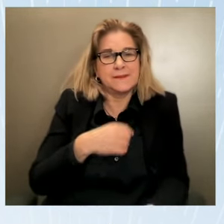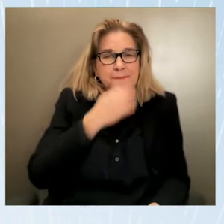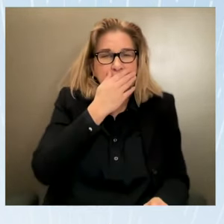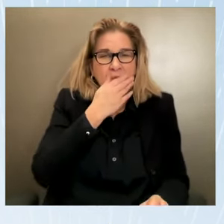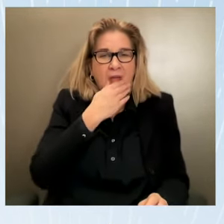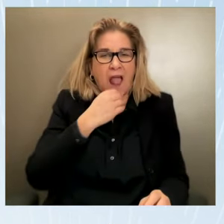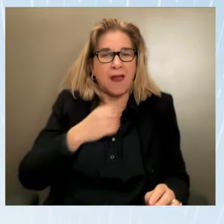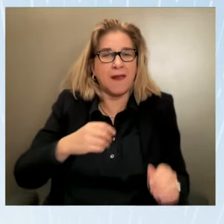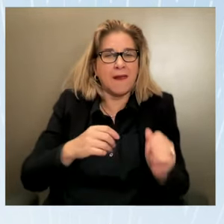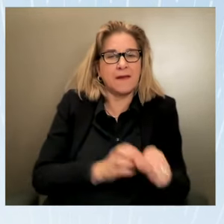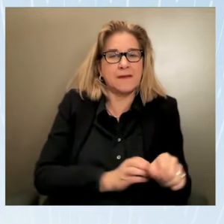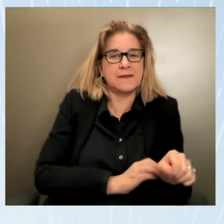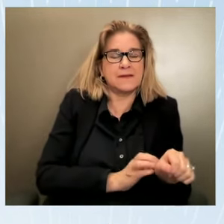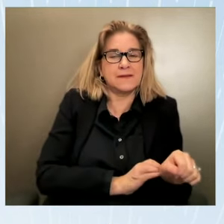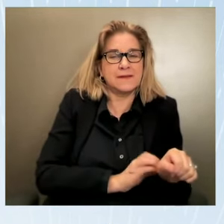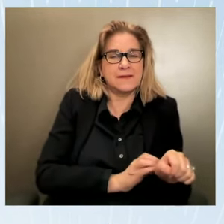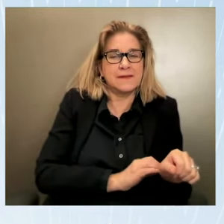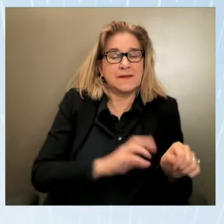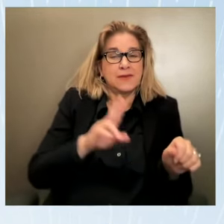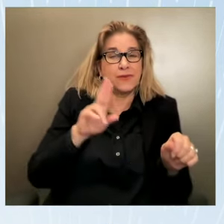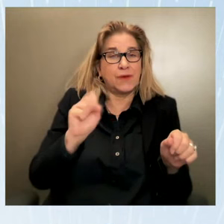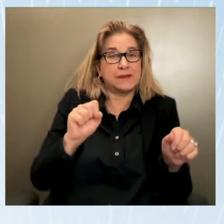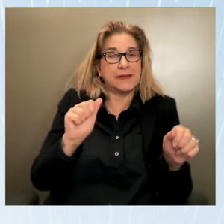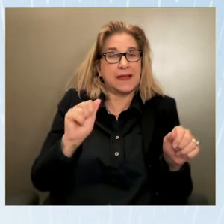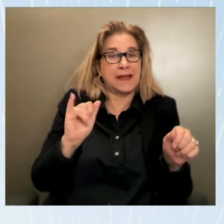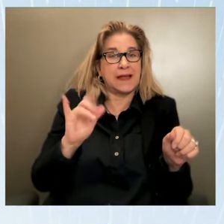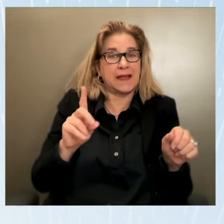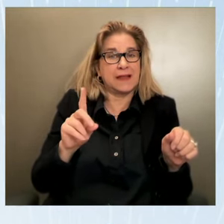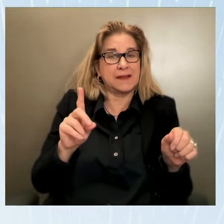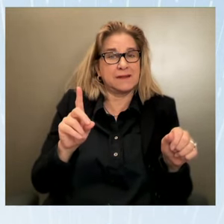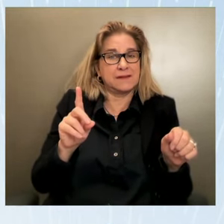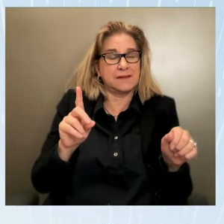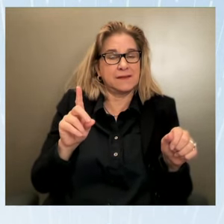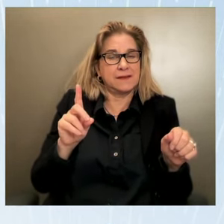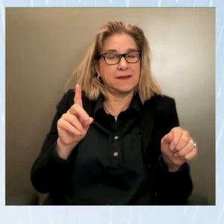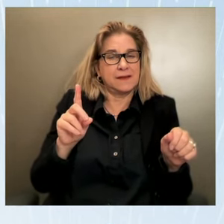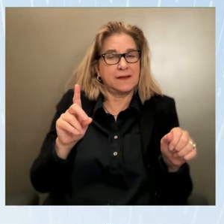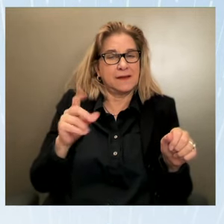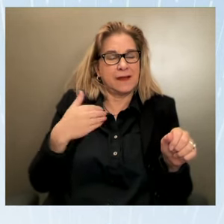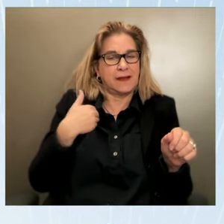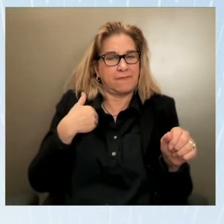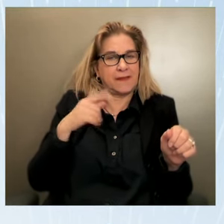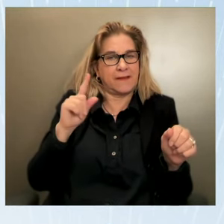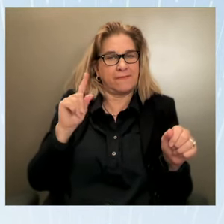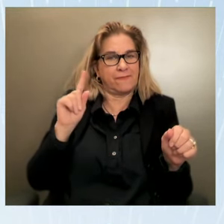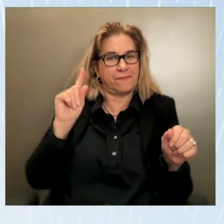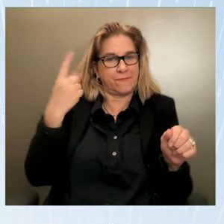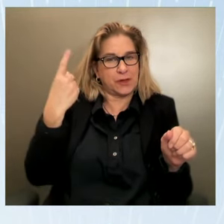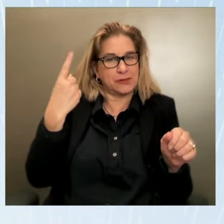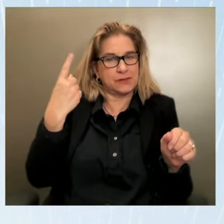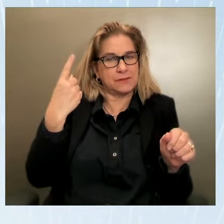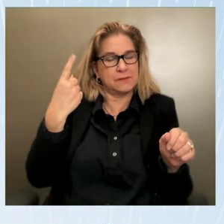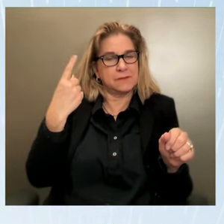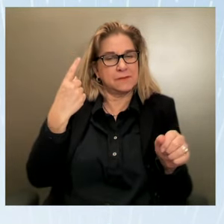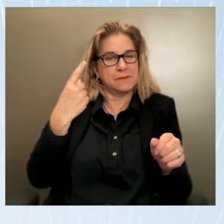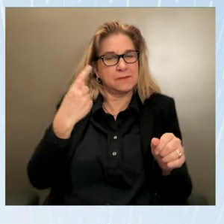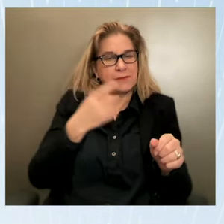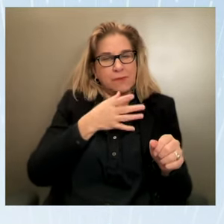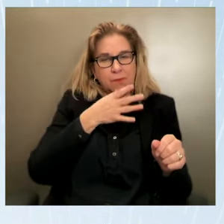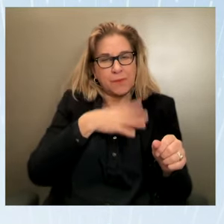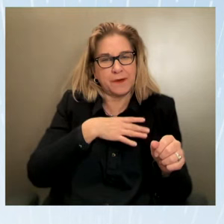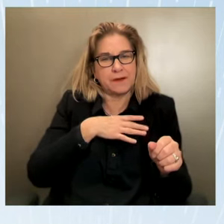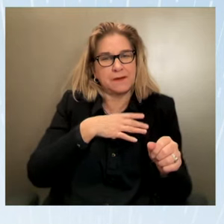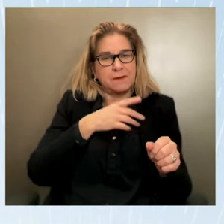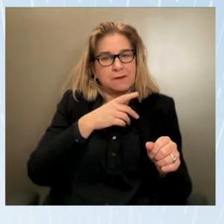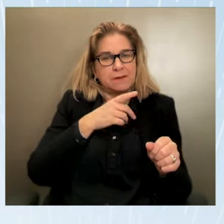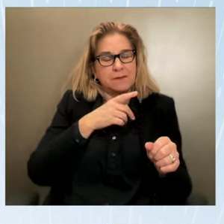women's economic security strategy to enhance women's economic participation around the world. Domestically, we're looking to